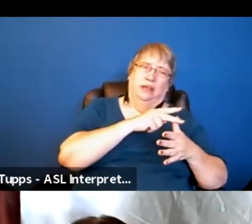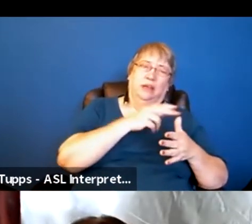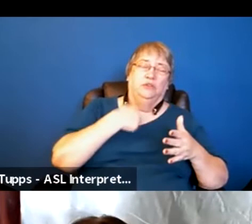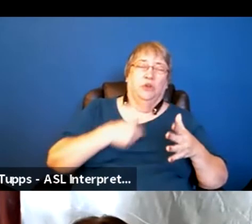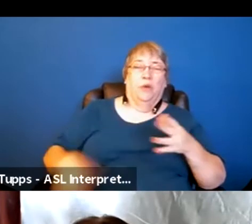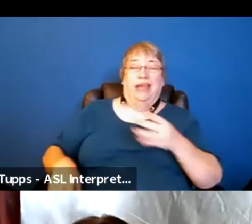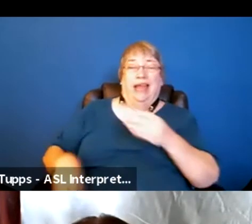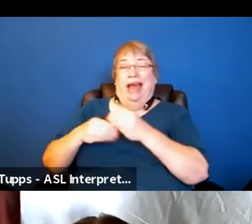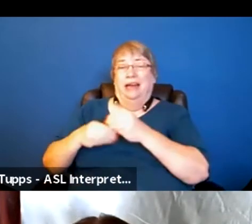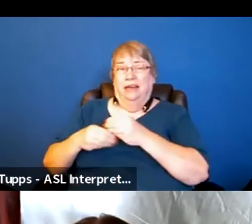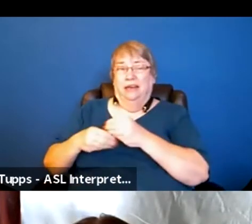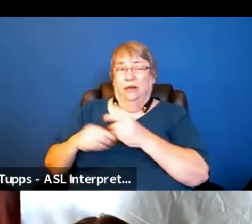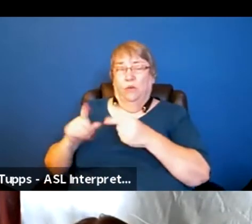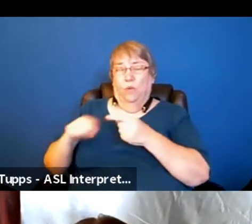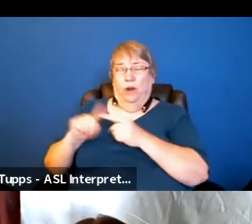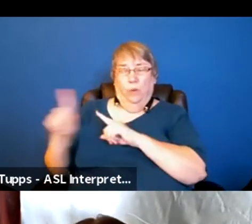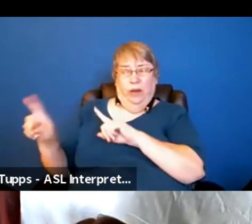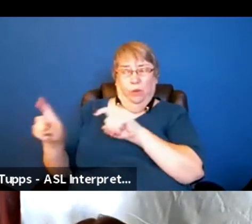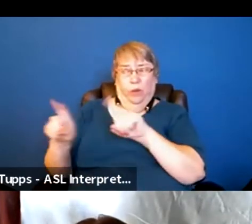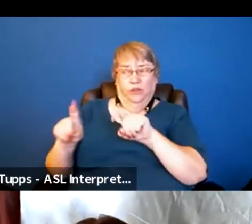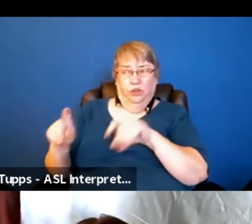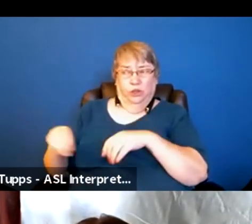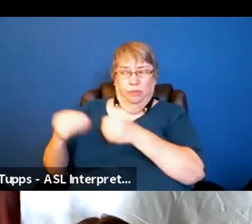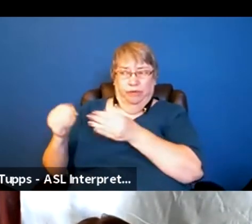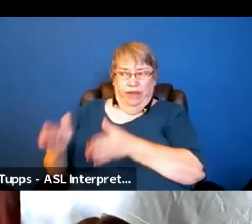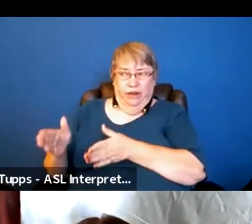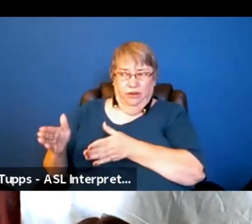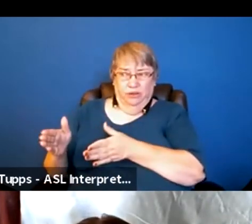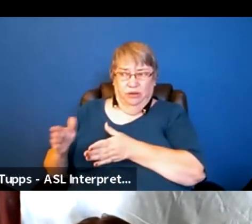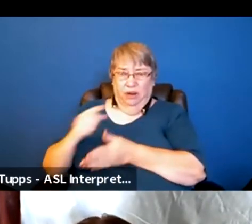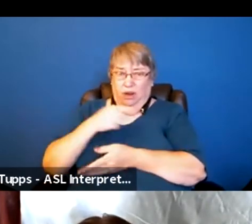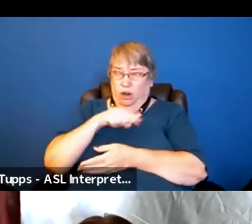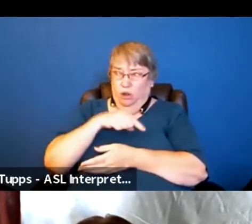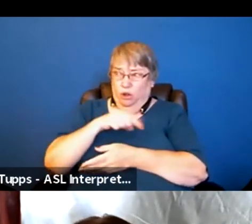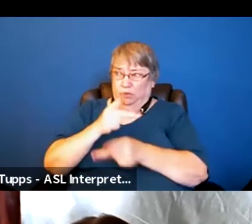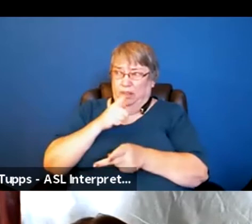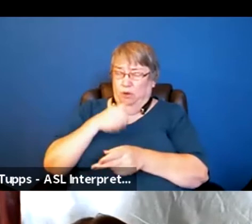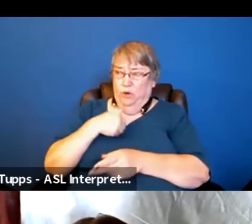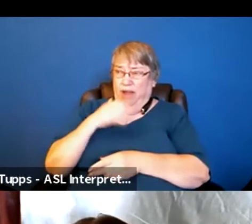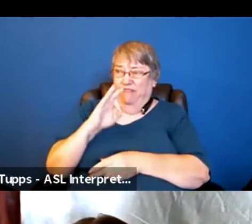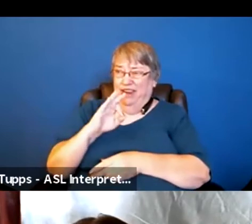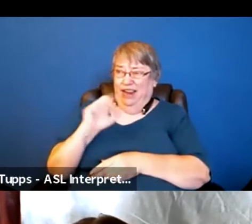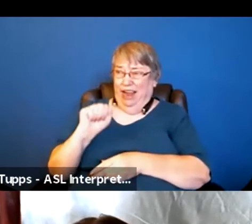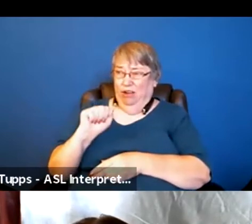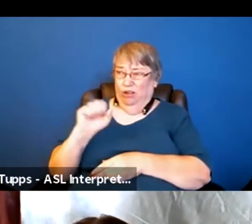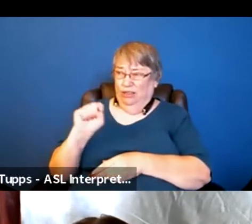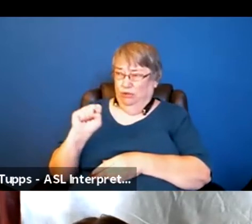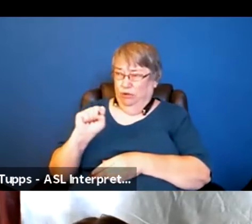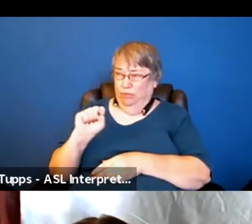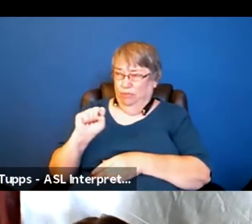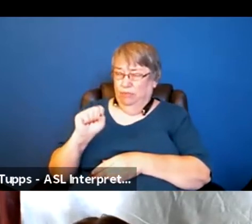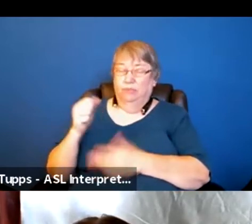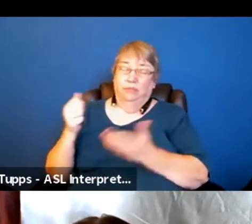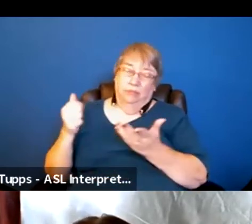survey, where we asked providers whether or not those individuals, we gave them different groups of individuals,